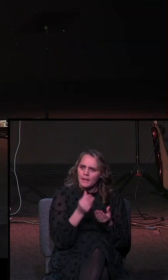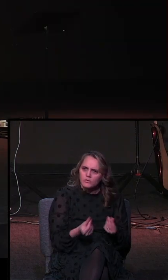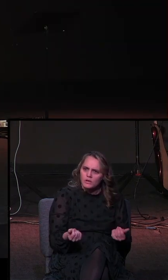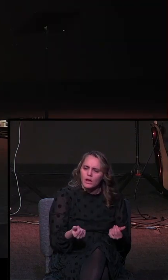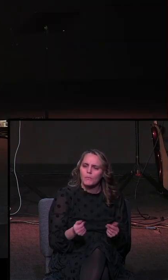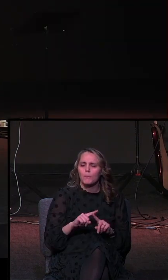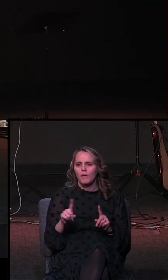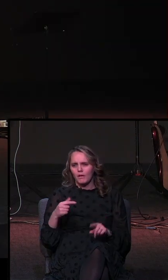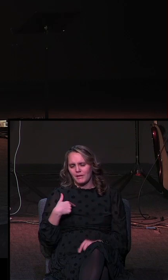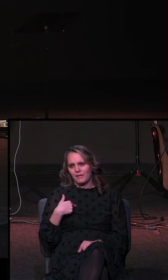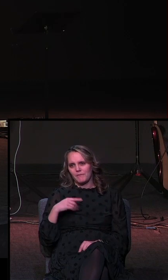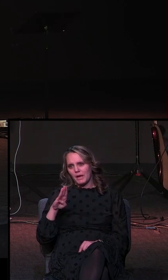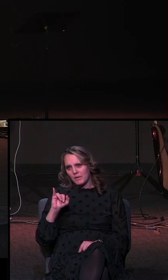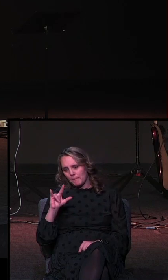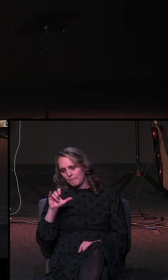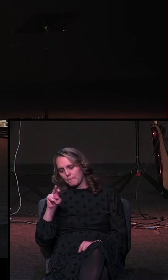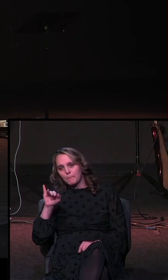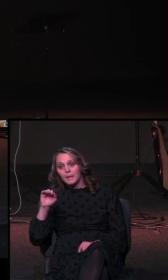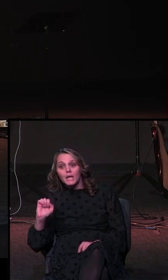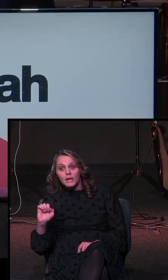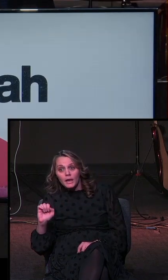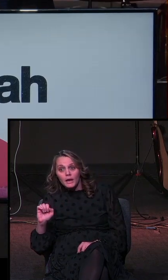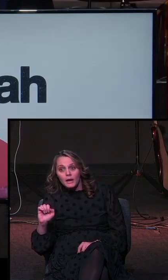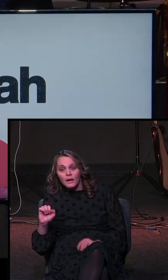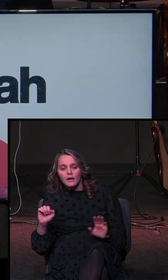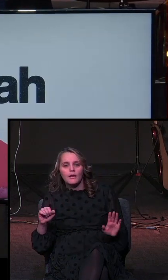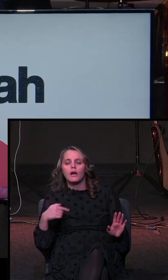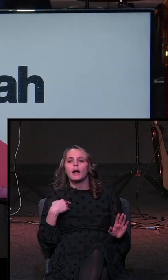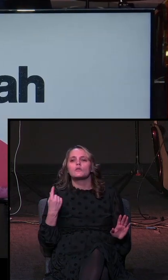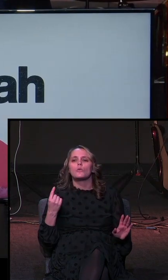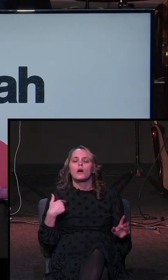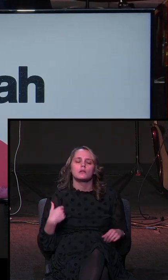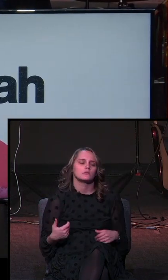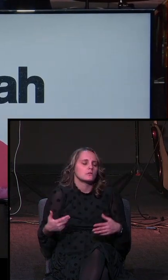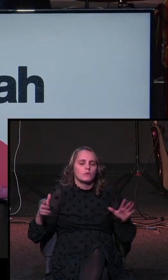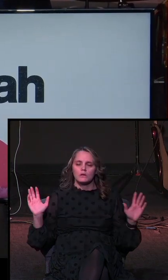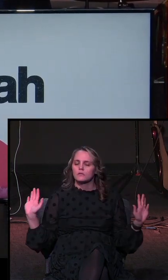and somebody steals $10, I look at the billions in my account and I shrug and I move on.